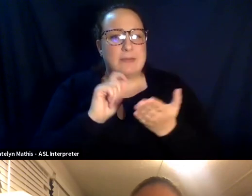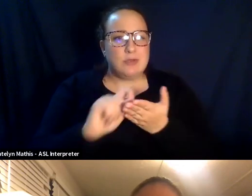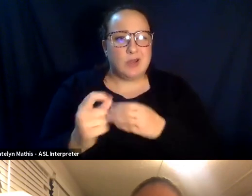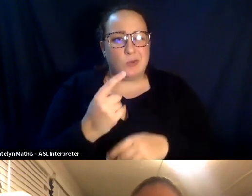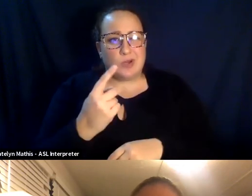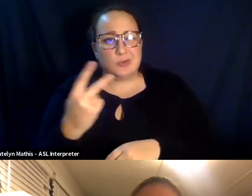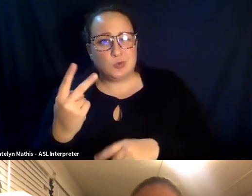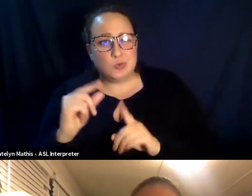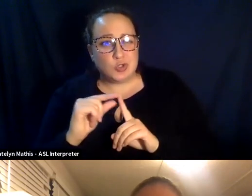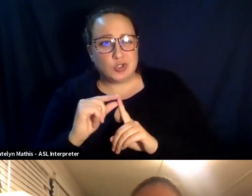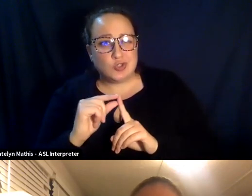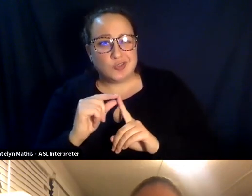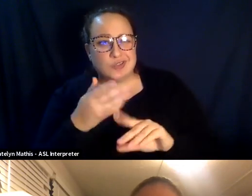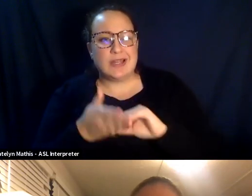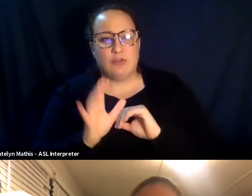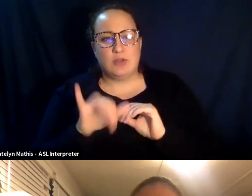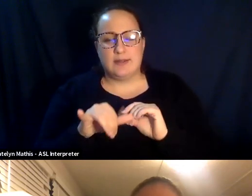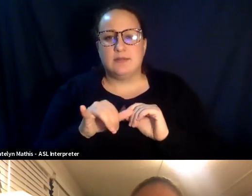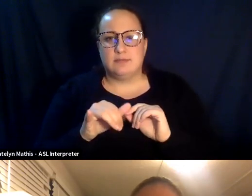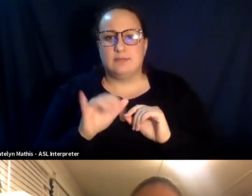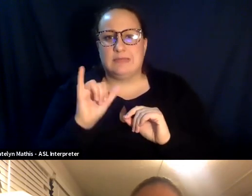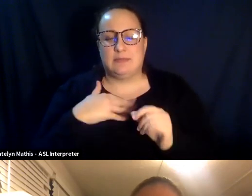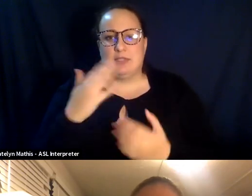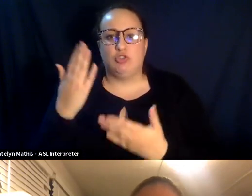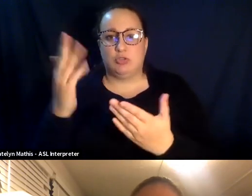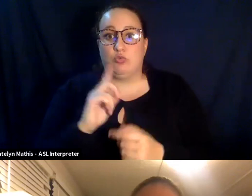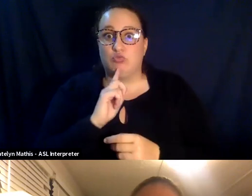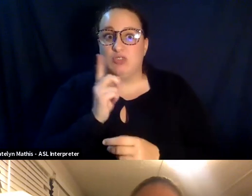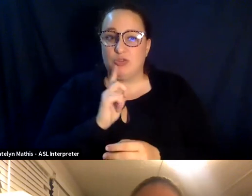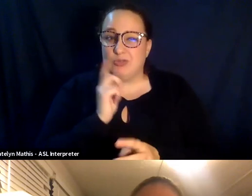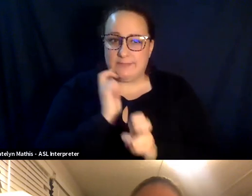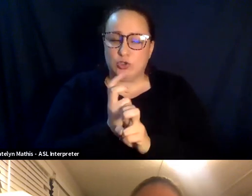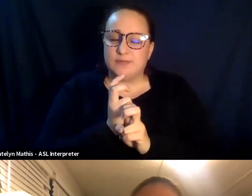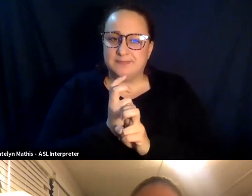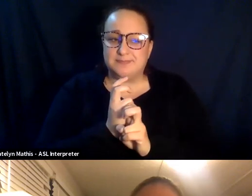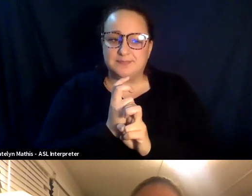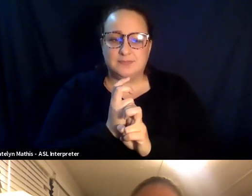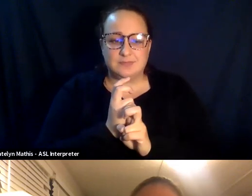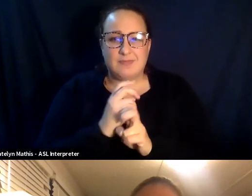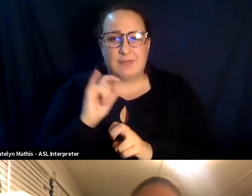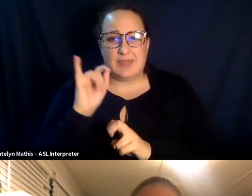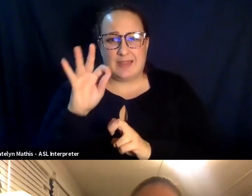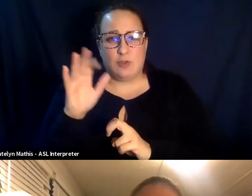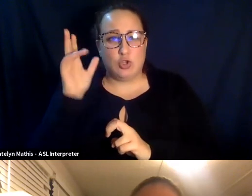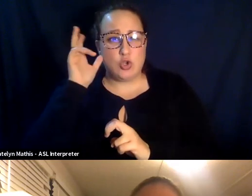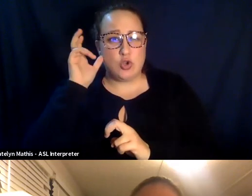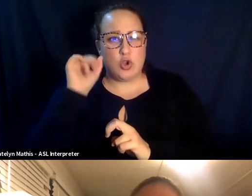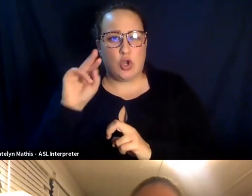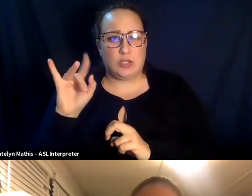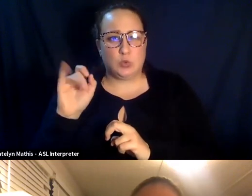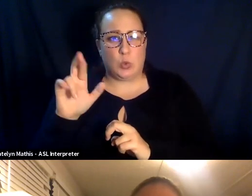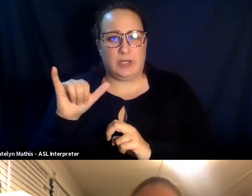words afterwards. That's what I would suggest. It is really, really difficult. If they're an auditory learner, I